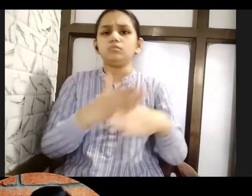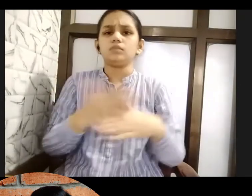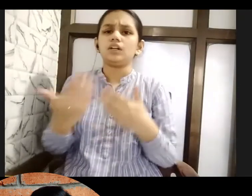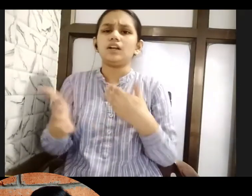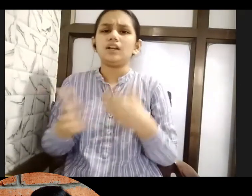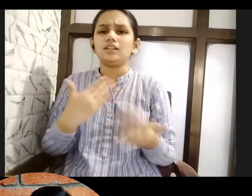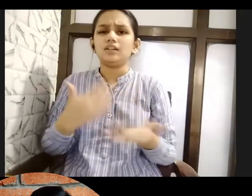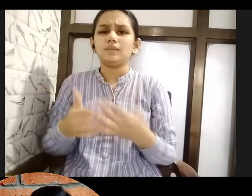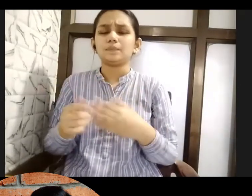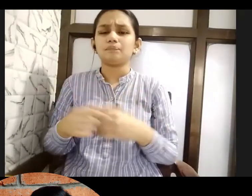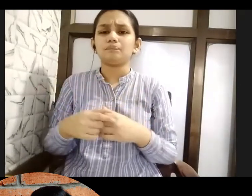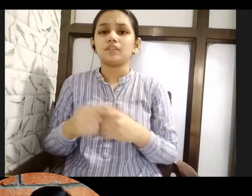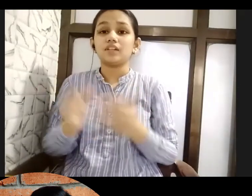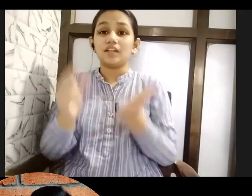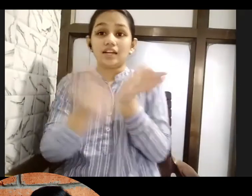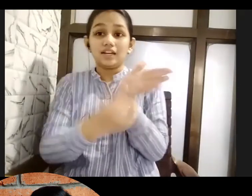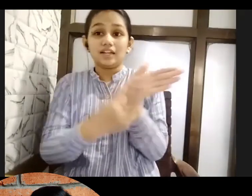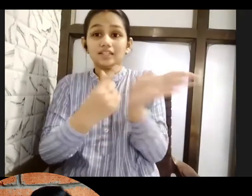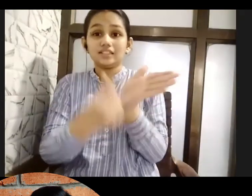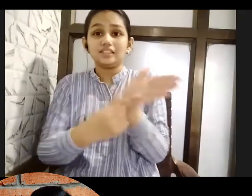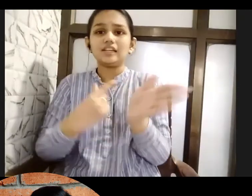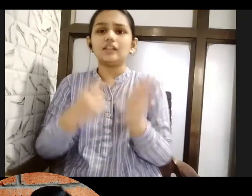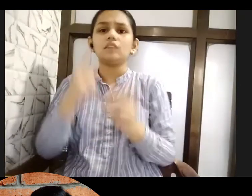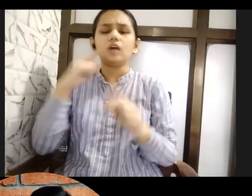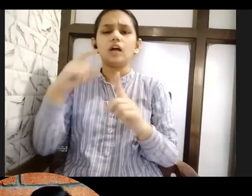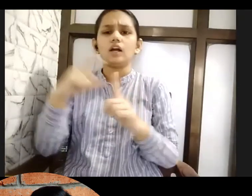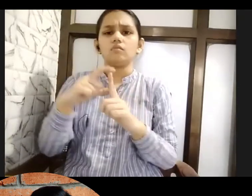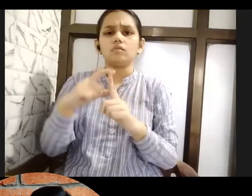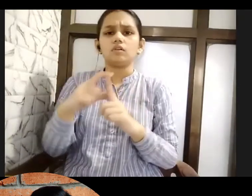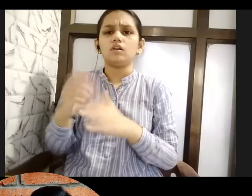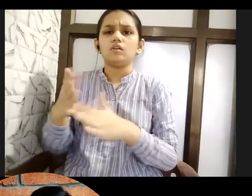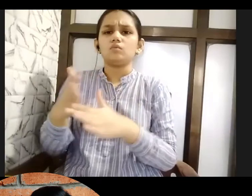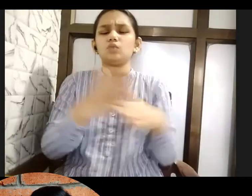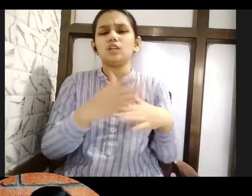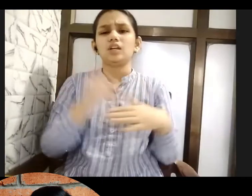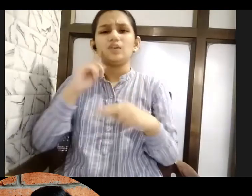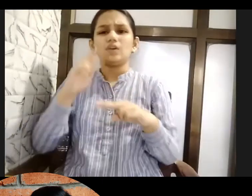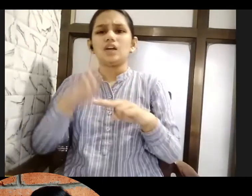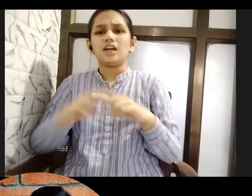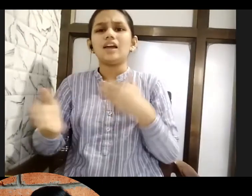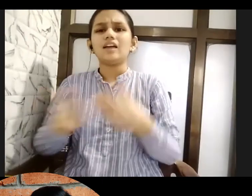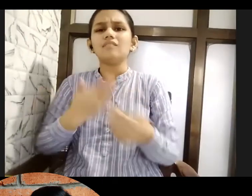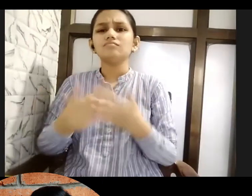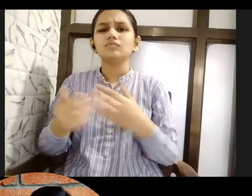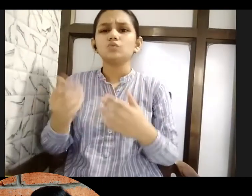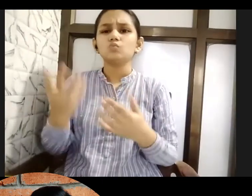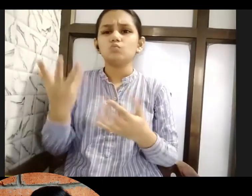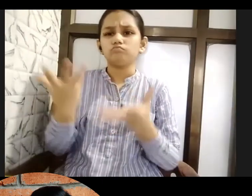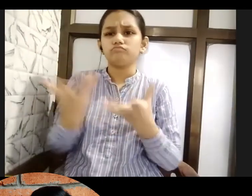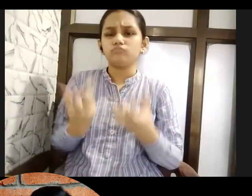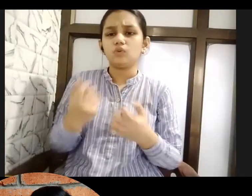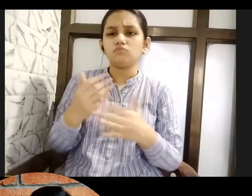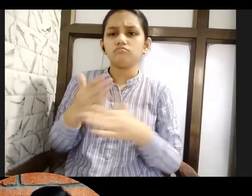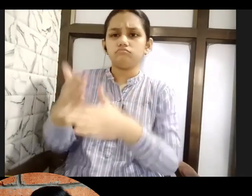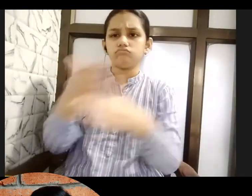You can share on your Instagram account. Wherever you want to share, you can share it.